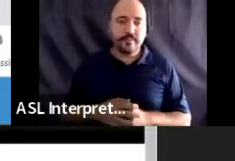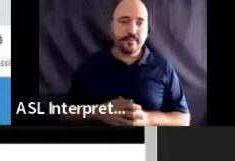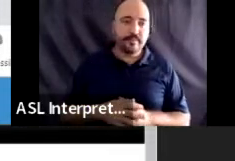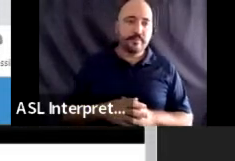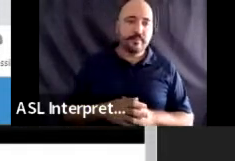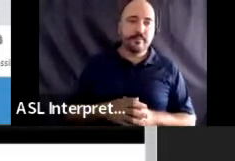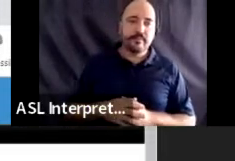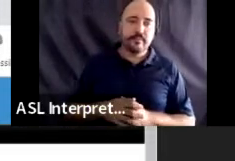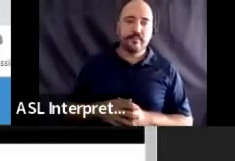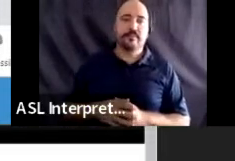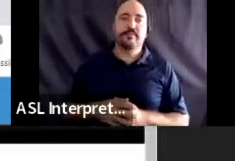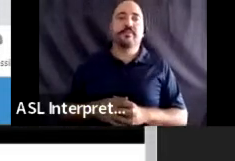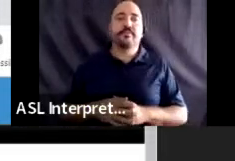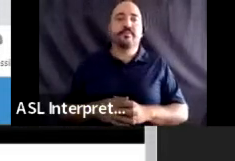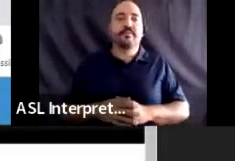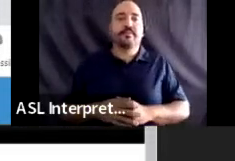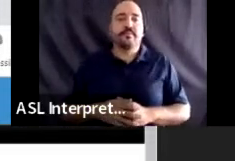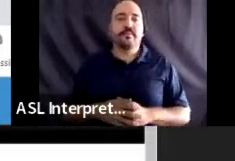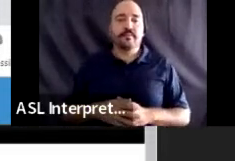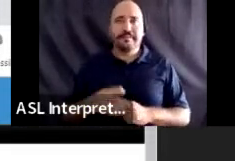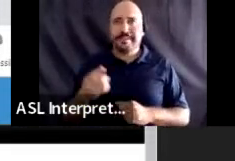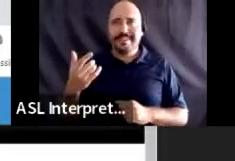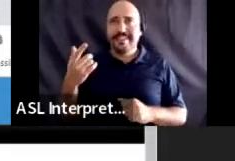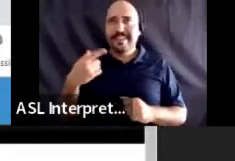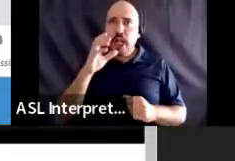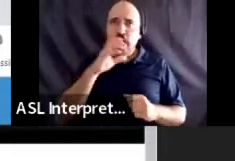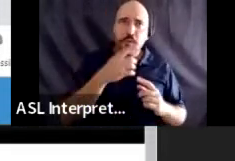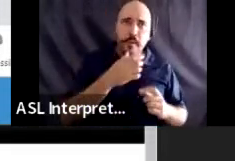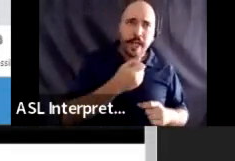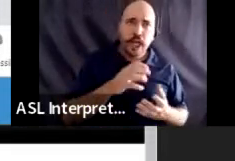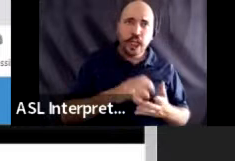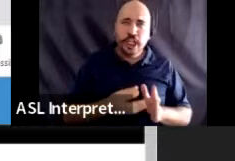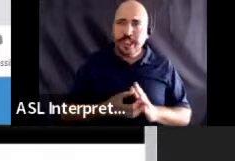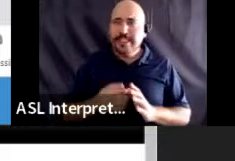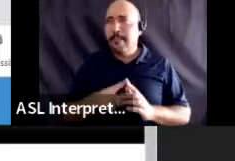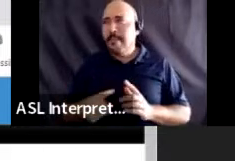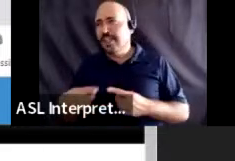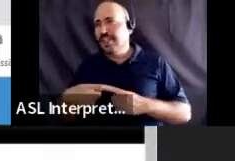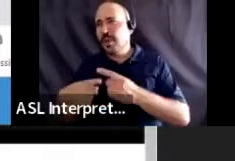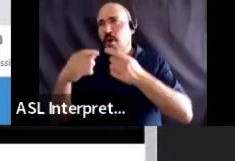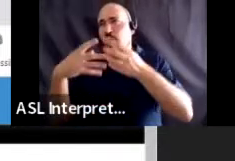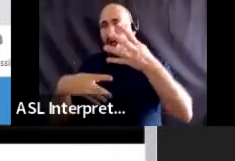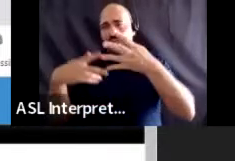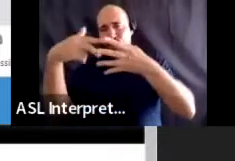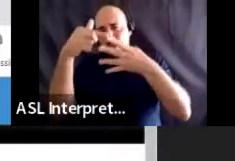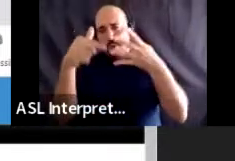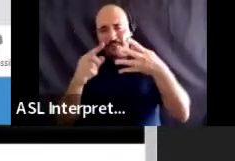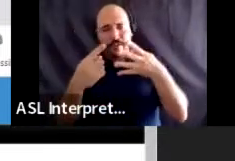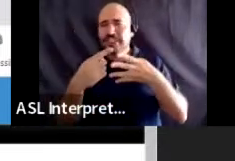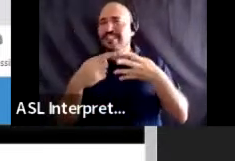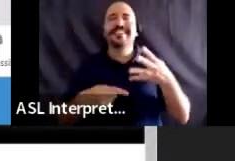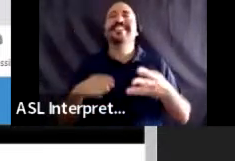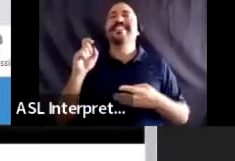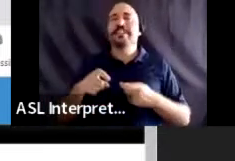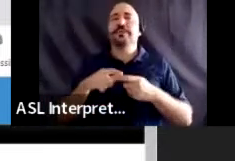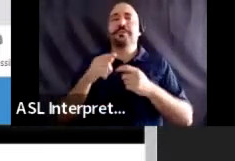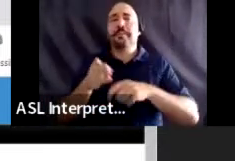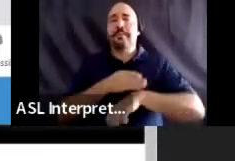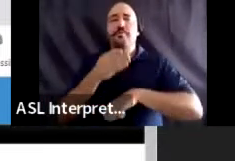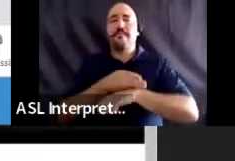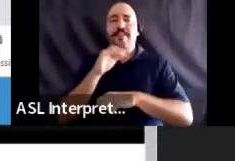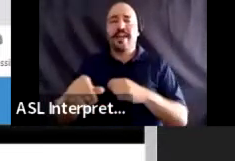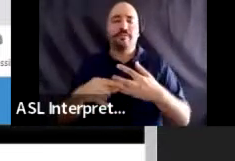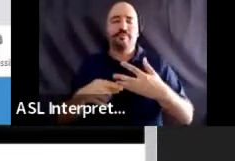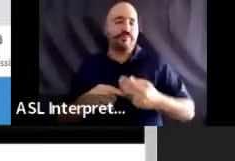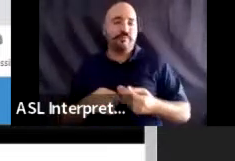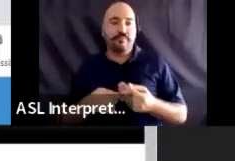to. Otherwise, I have Nick Marathon to heading level 4. navigate to that heading, right? 3. 4. Story time Which heading is 3. Milk and cookies heading